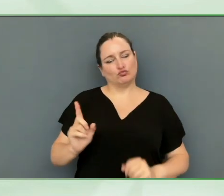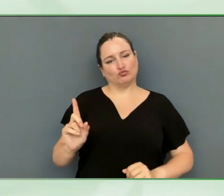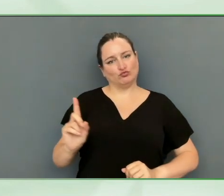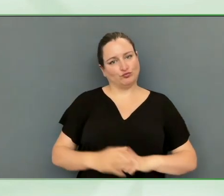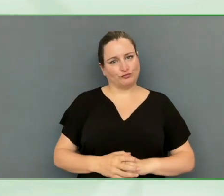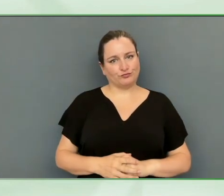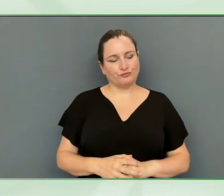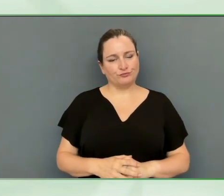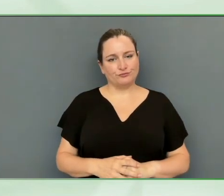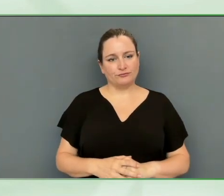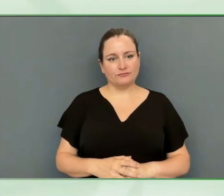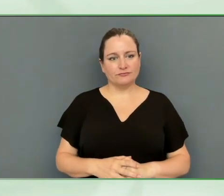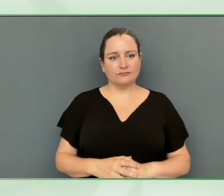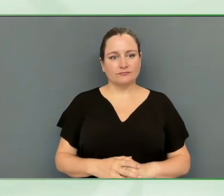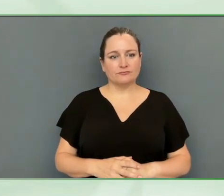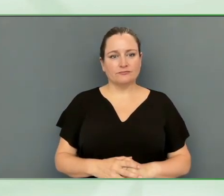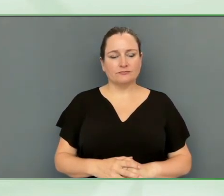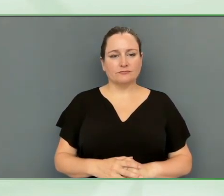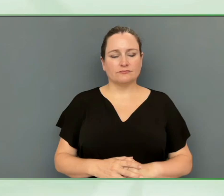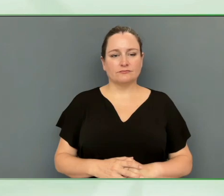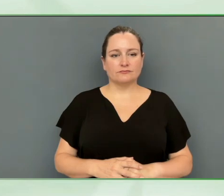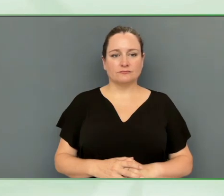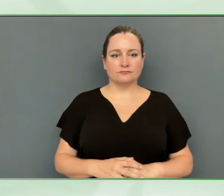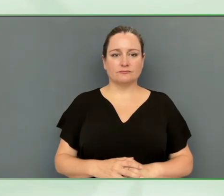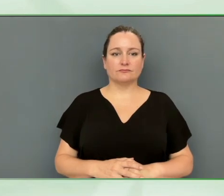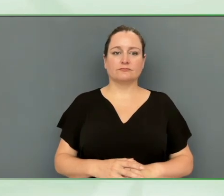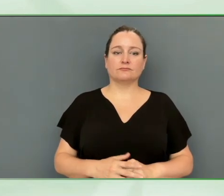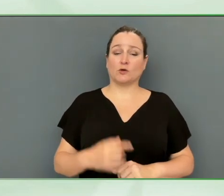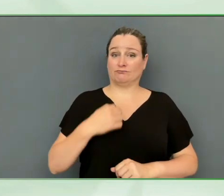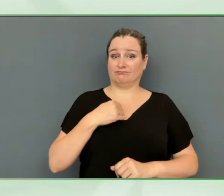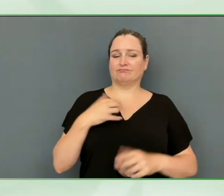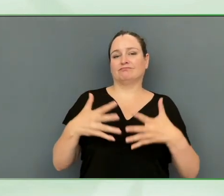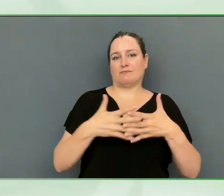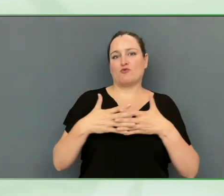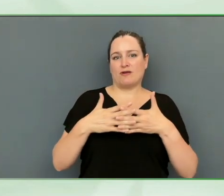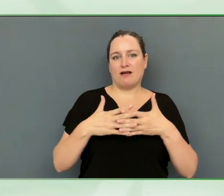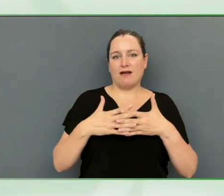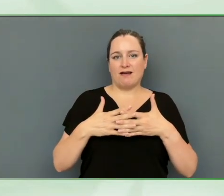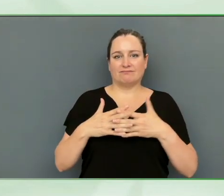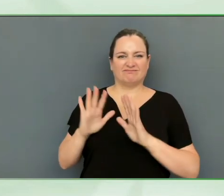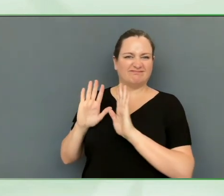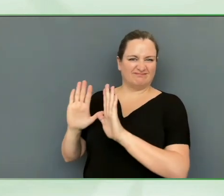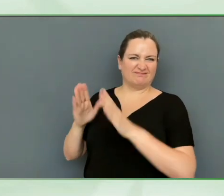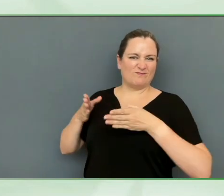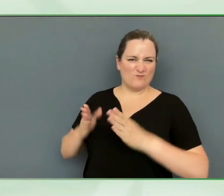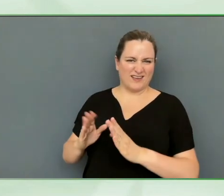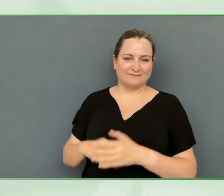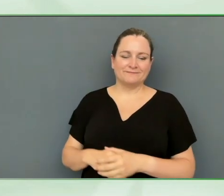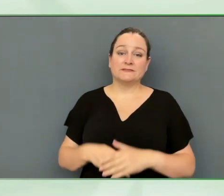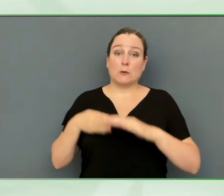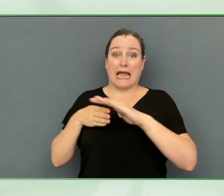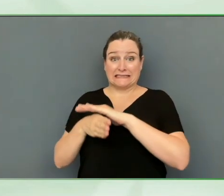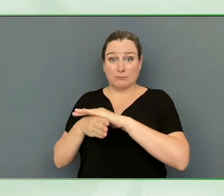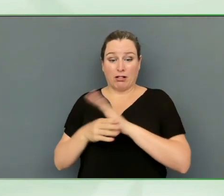up. So that's how our structure in the US government works when it comes to accessibility regulations. We